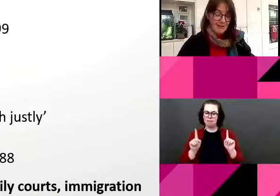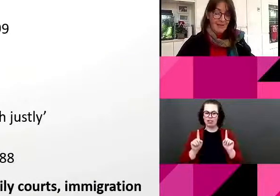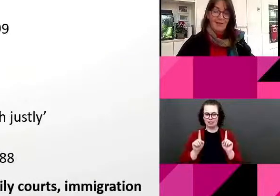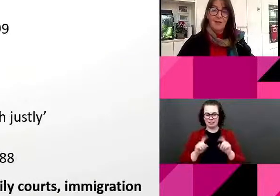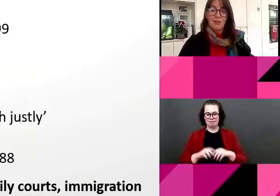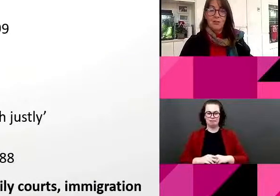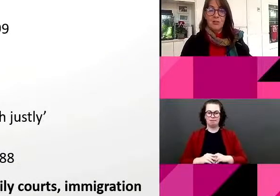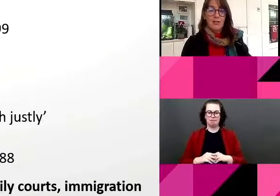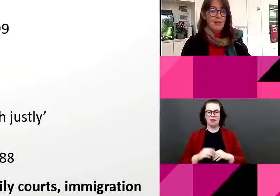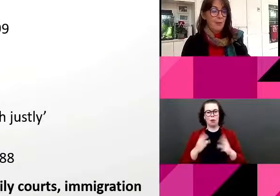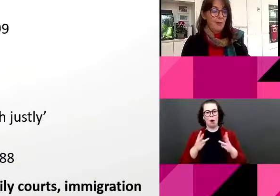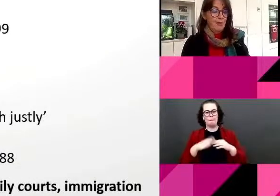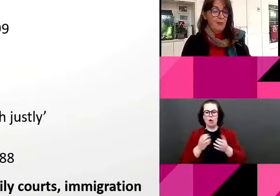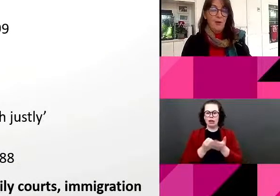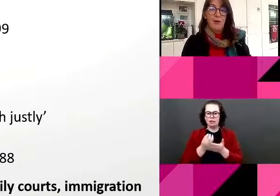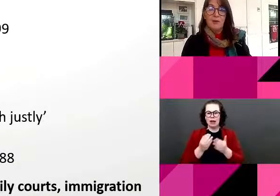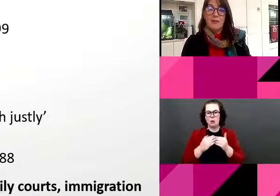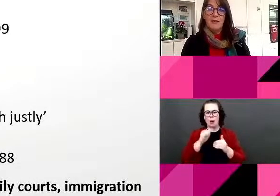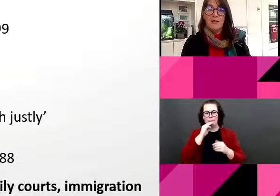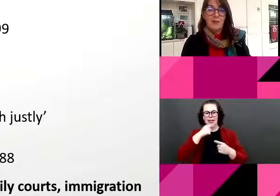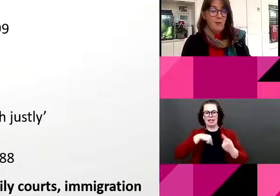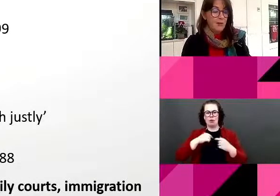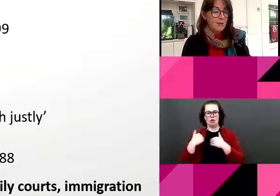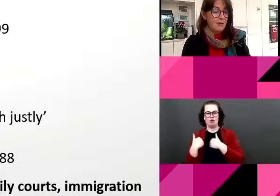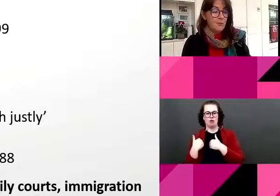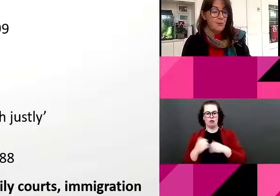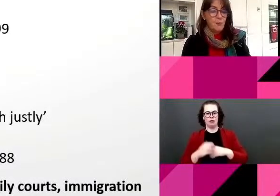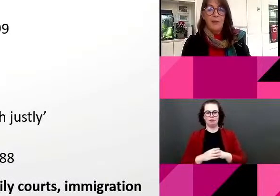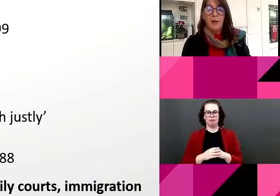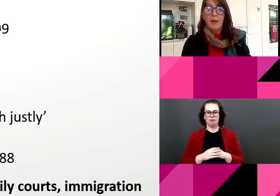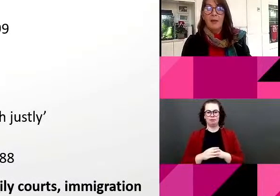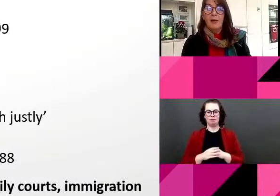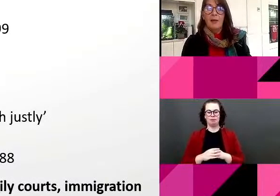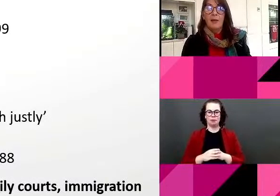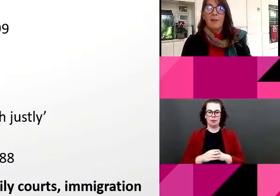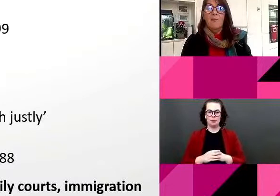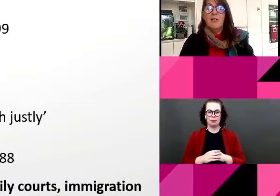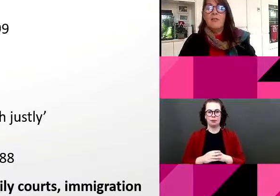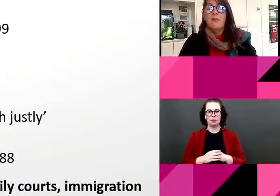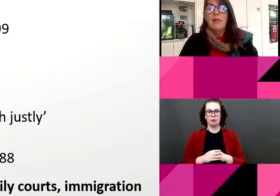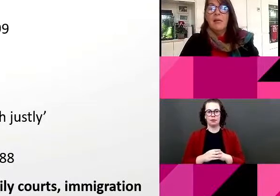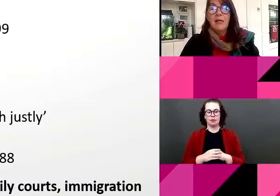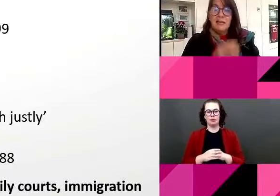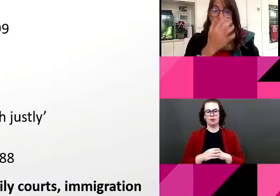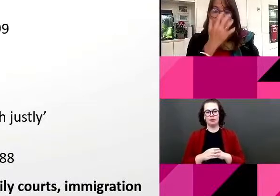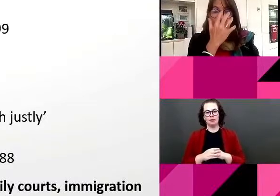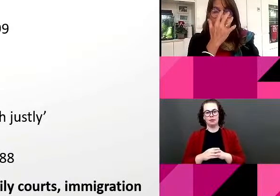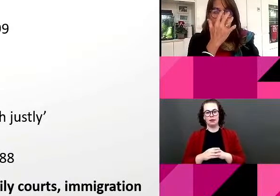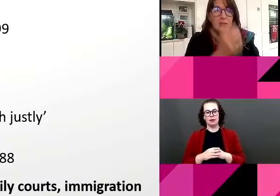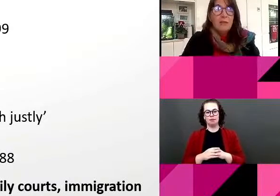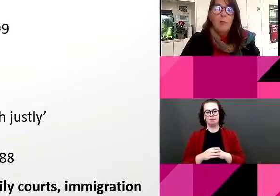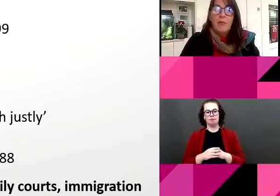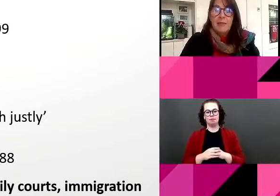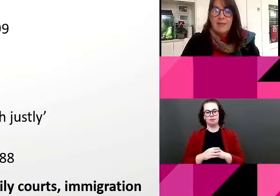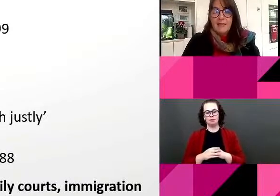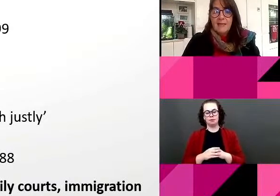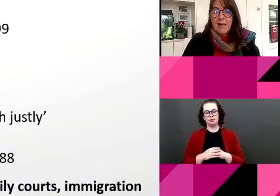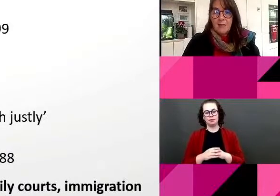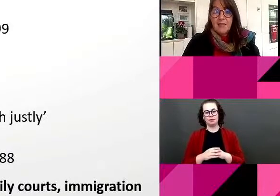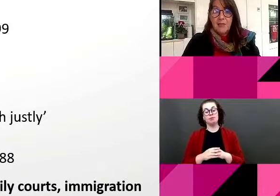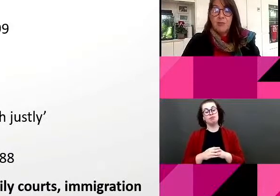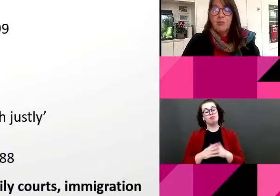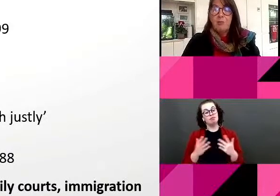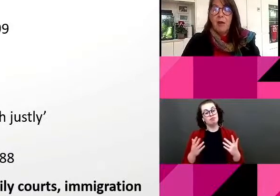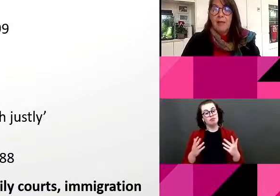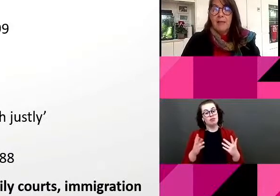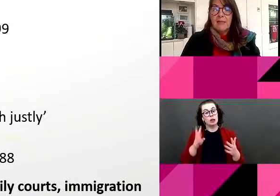please. I'm going to try and get them on my phone because they're rather small in front of me. So as I mentioned, witnesses have